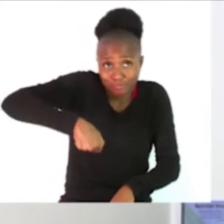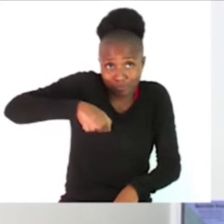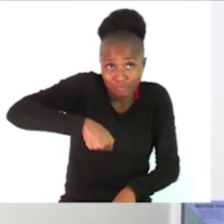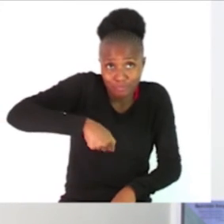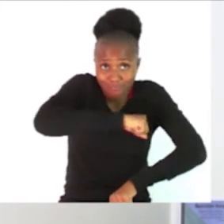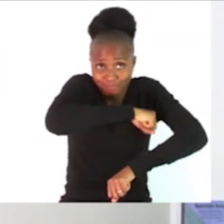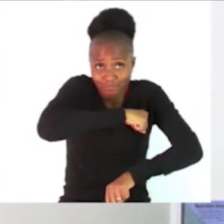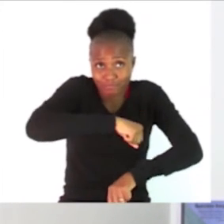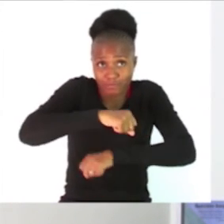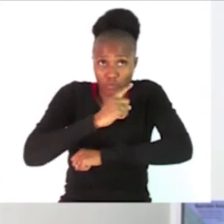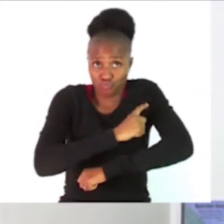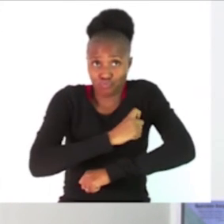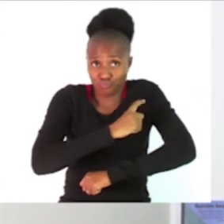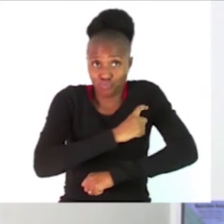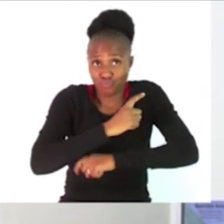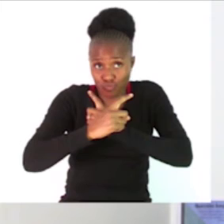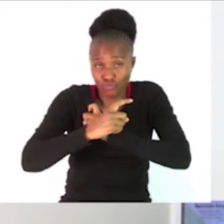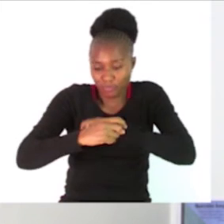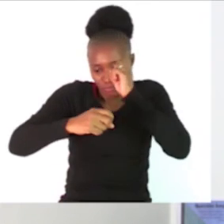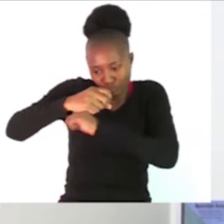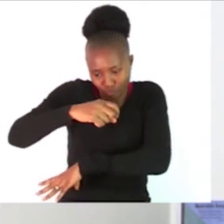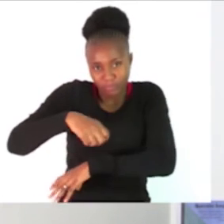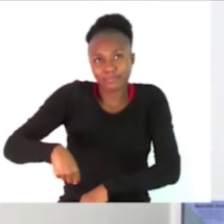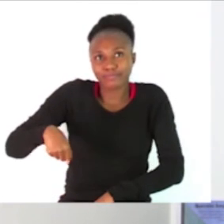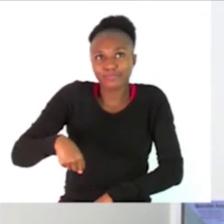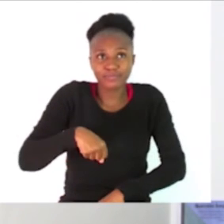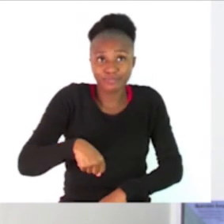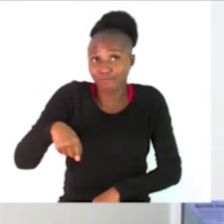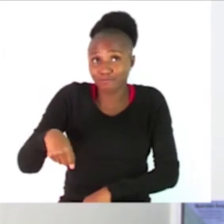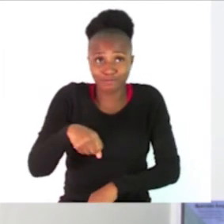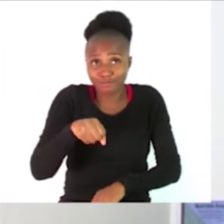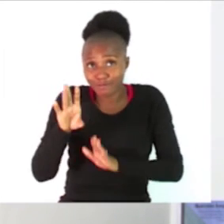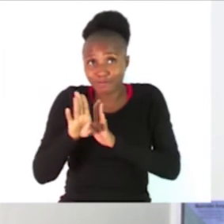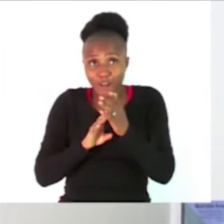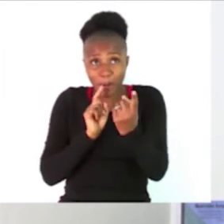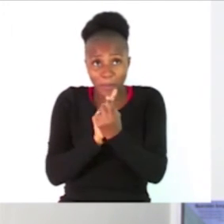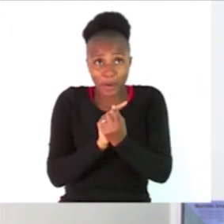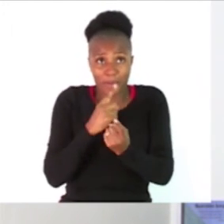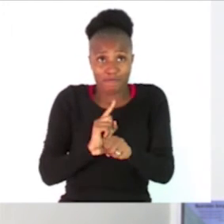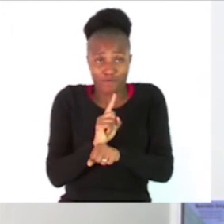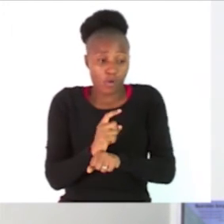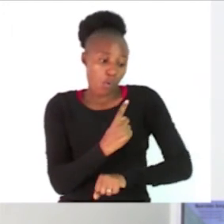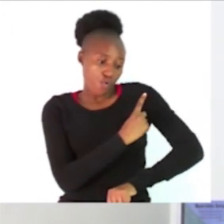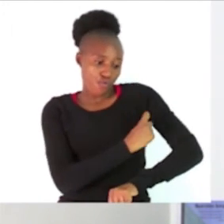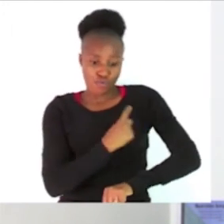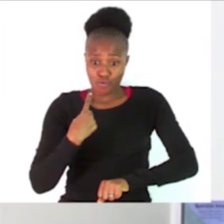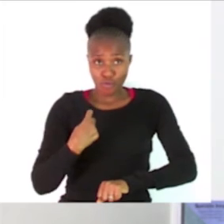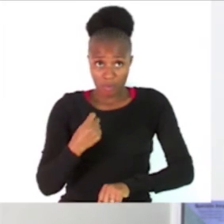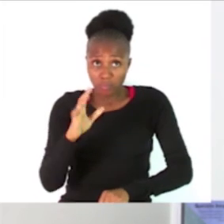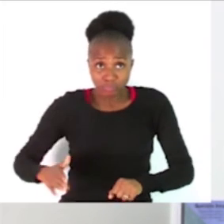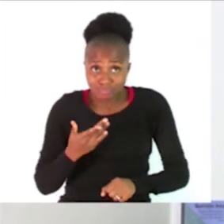that help them with these funny smells. Just a perfume or a roll-on or